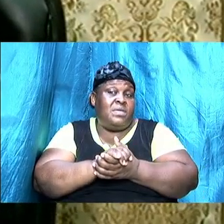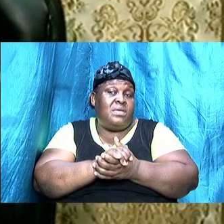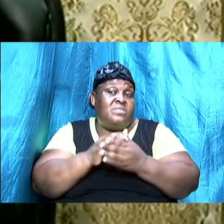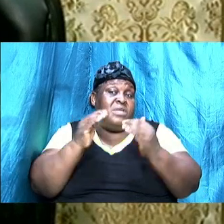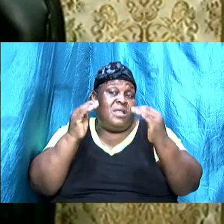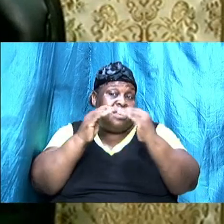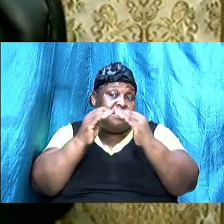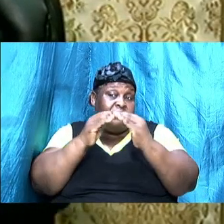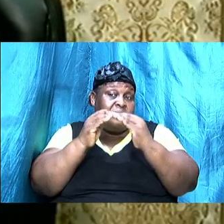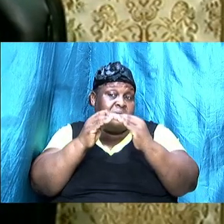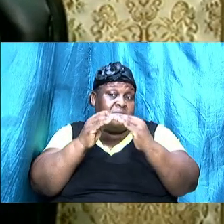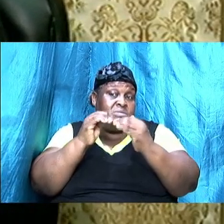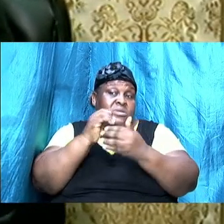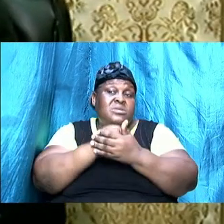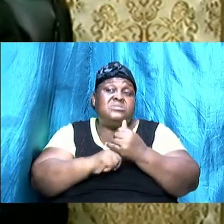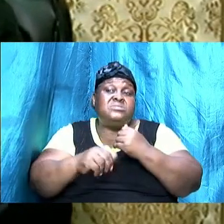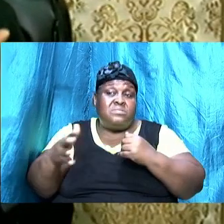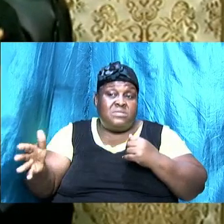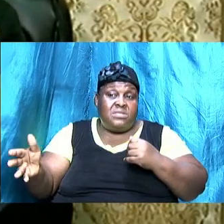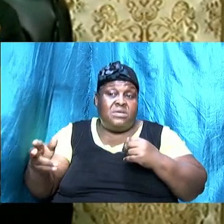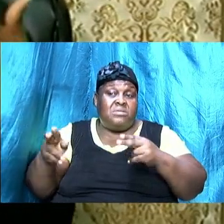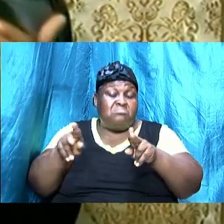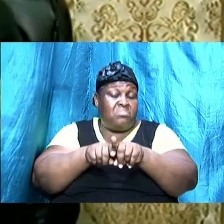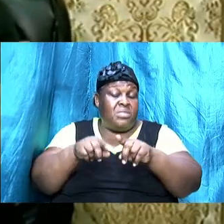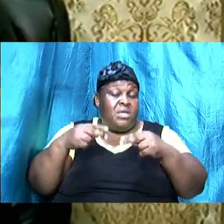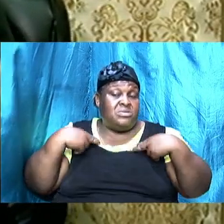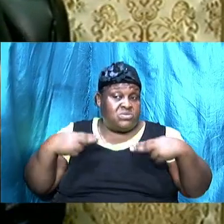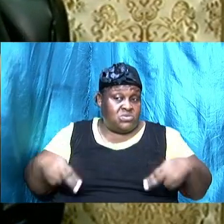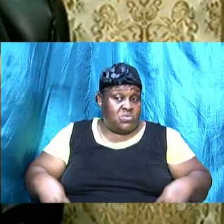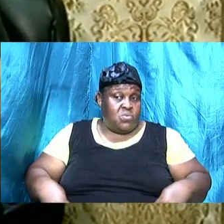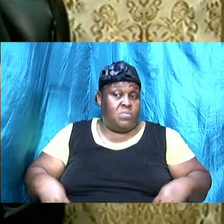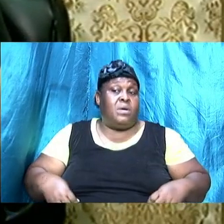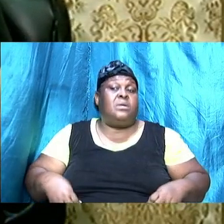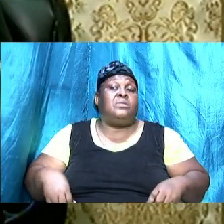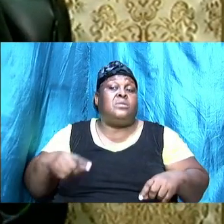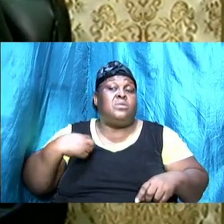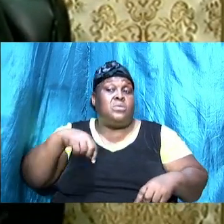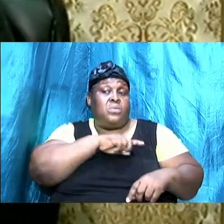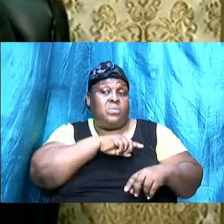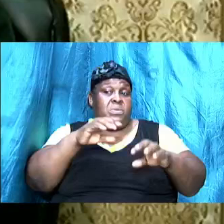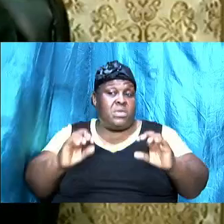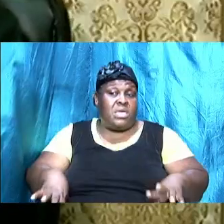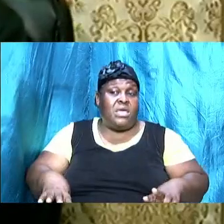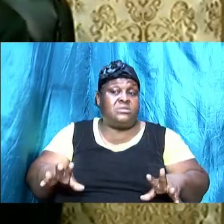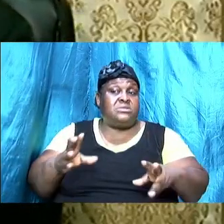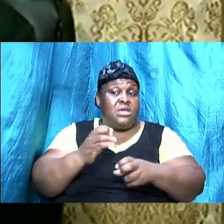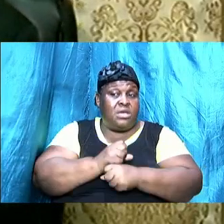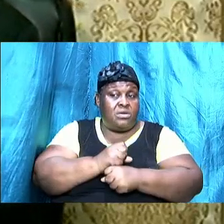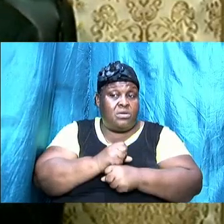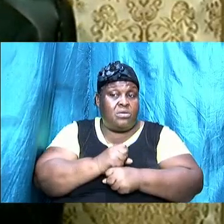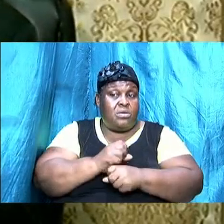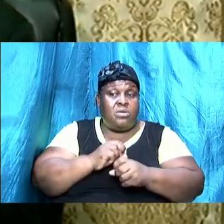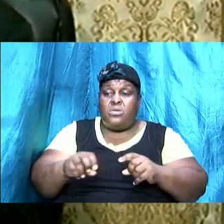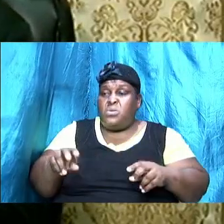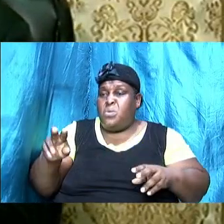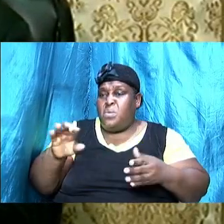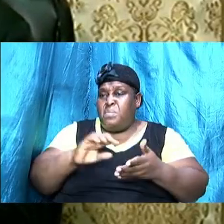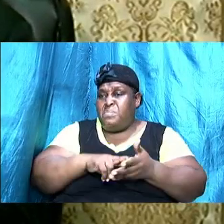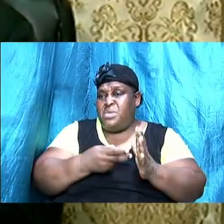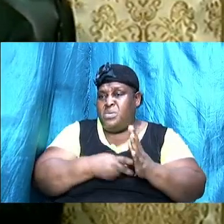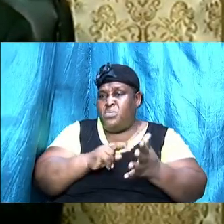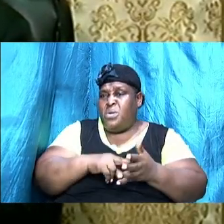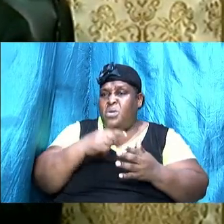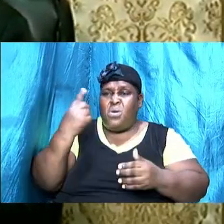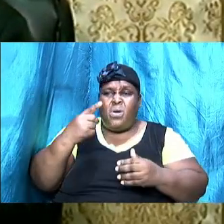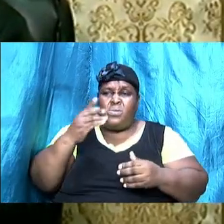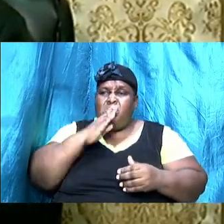to some things that as human being we can take, right? It doesn't mean that we are going to always be at the level